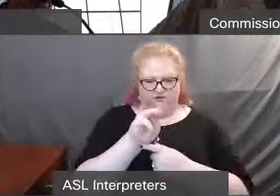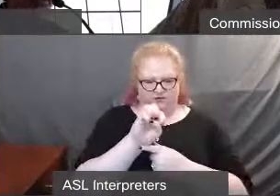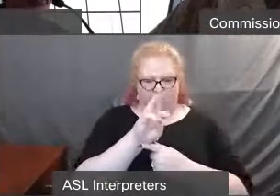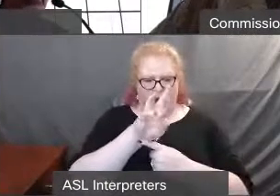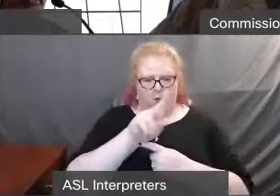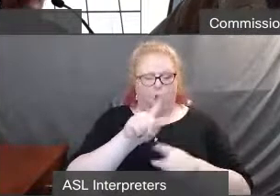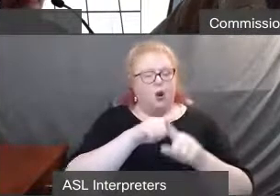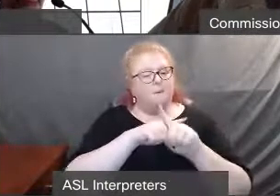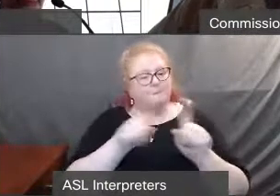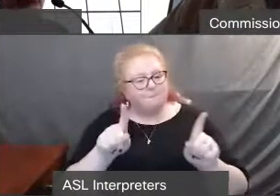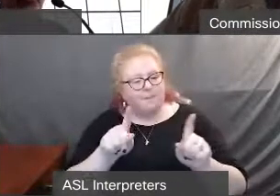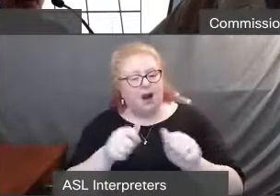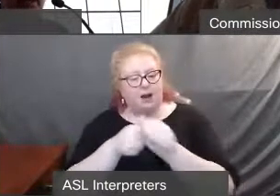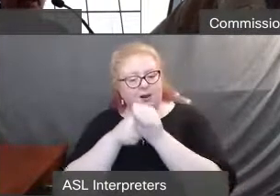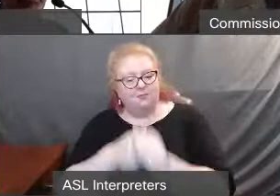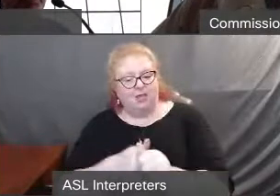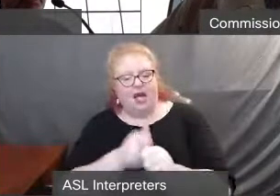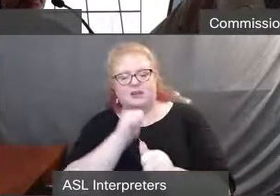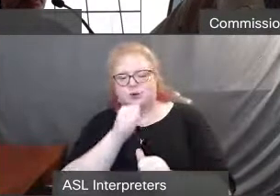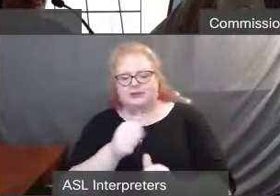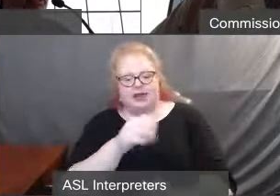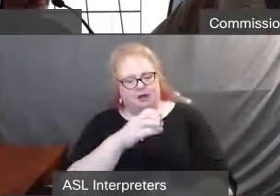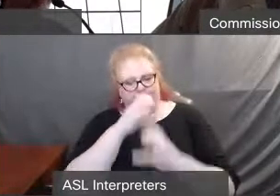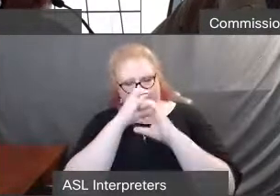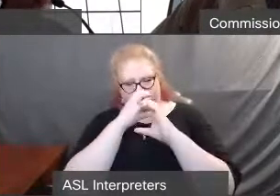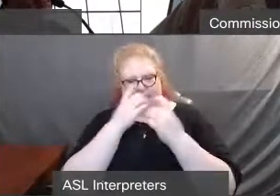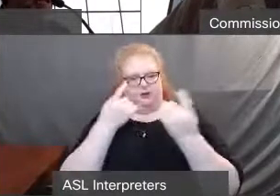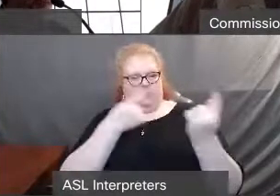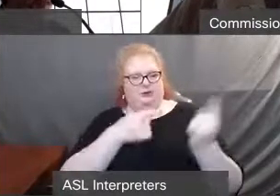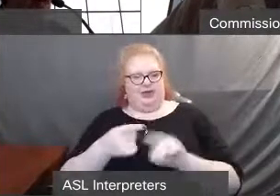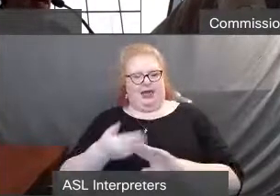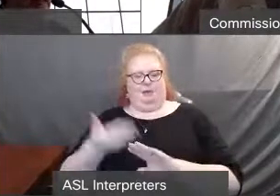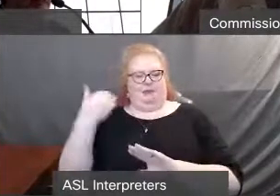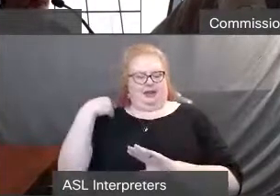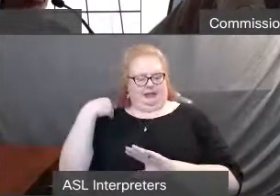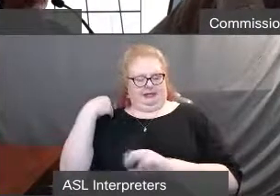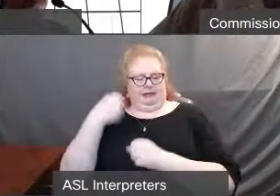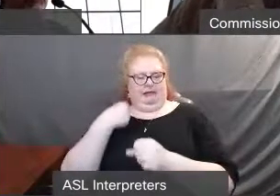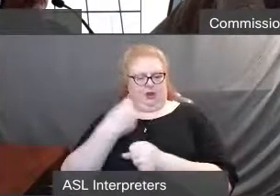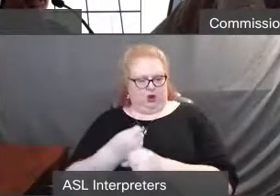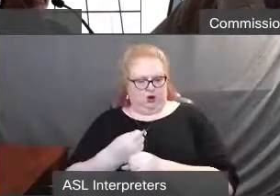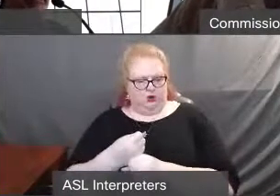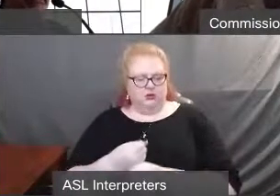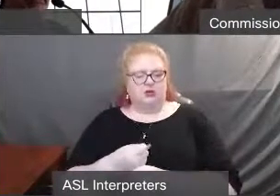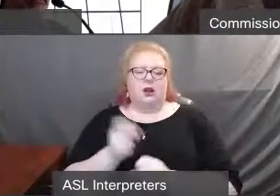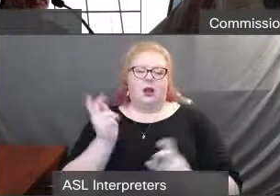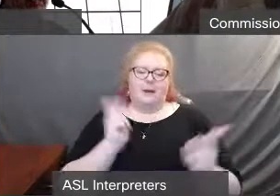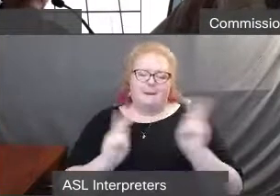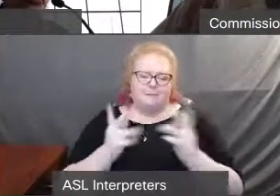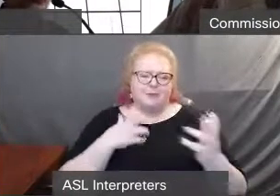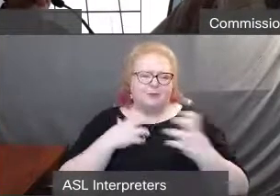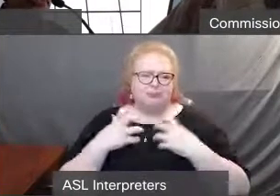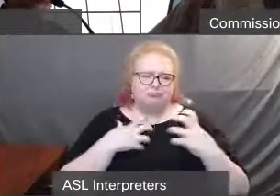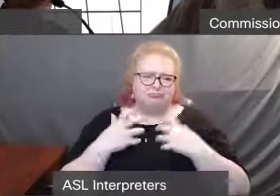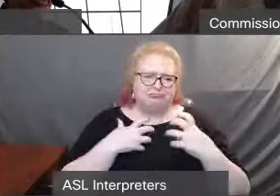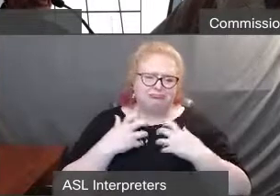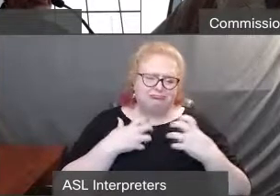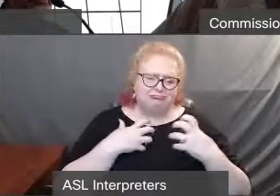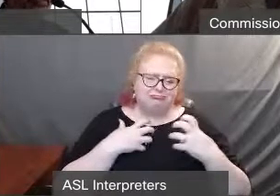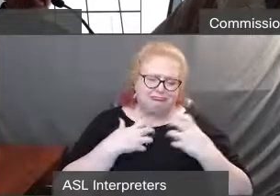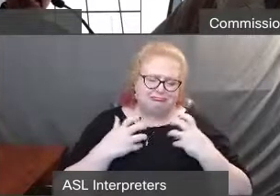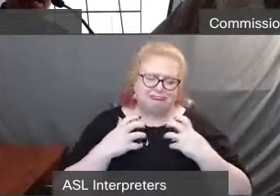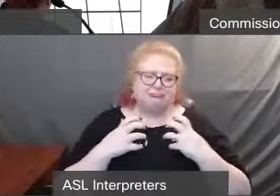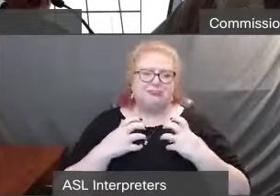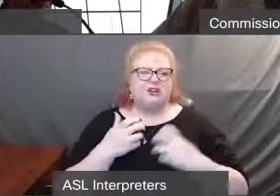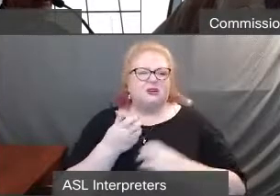this started happening in those years. The outcry was mainly a few sites around